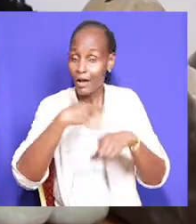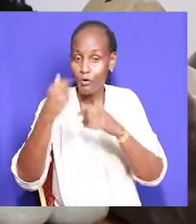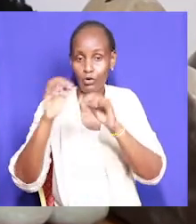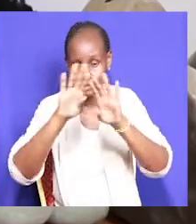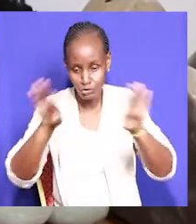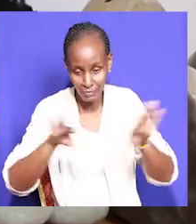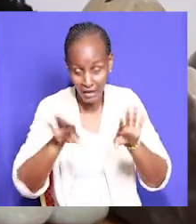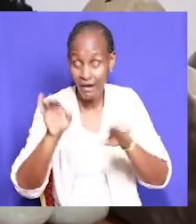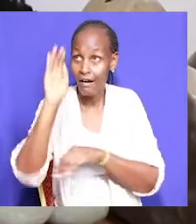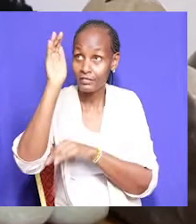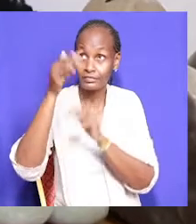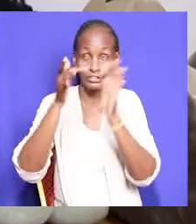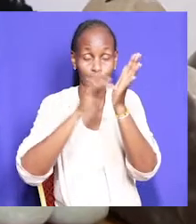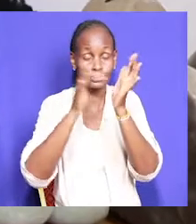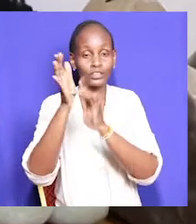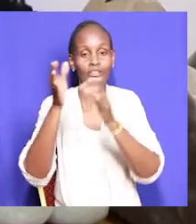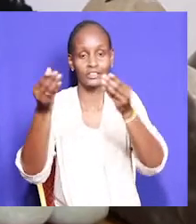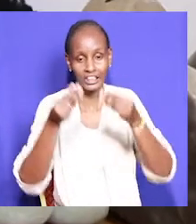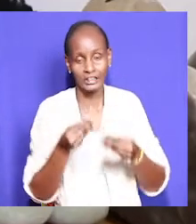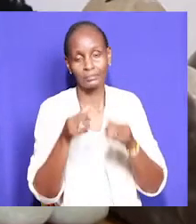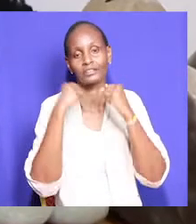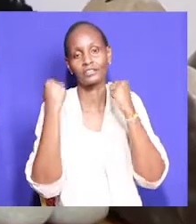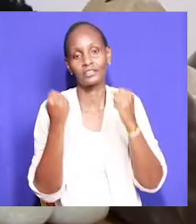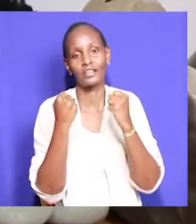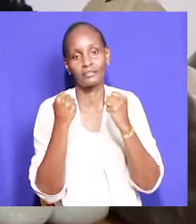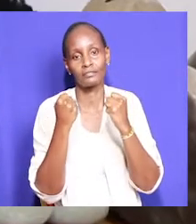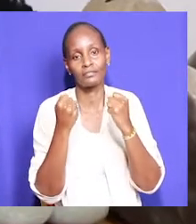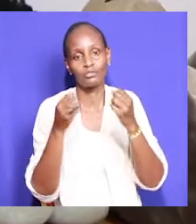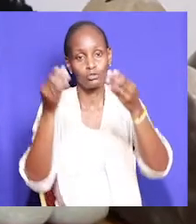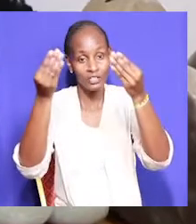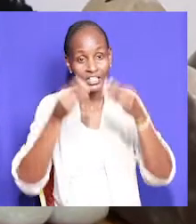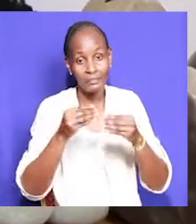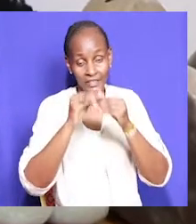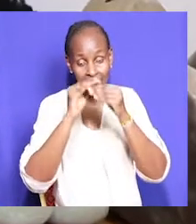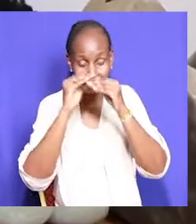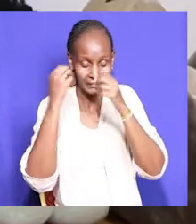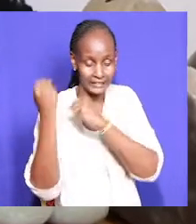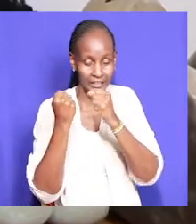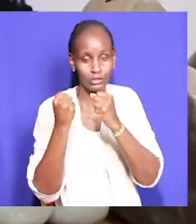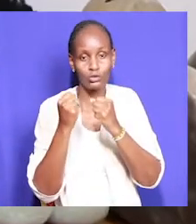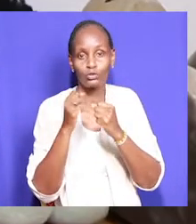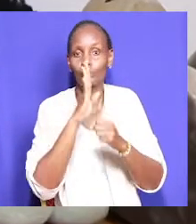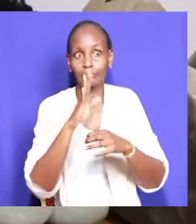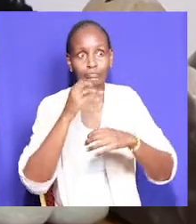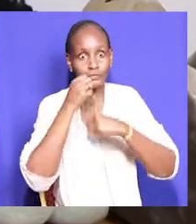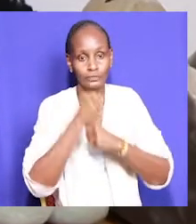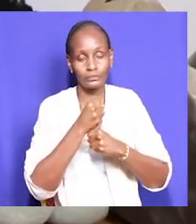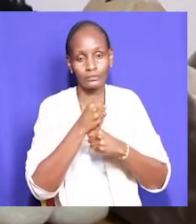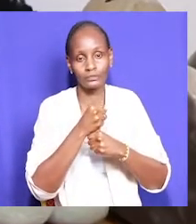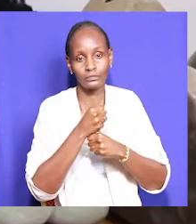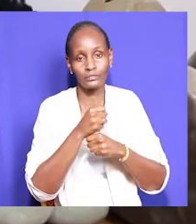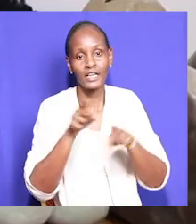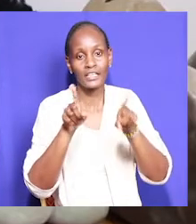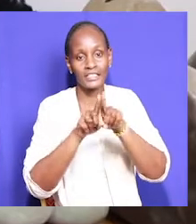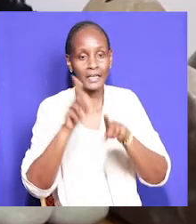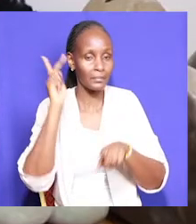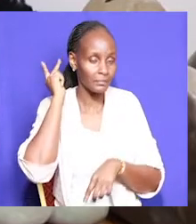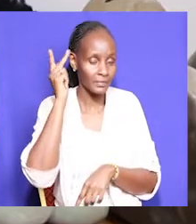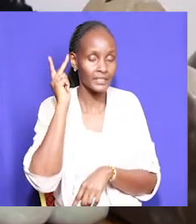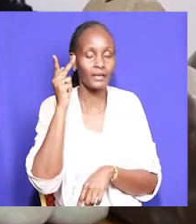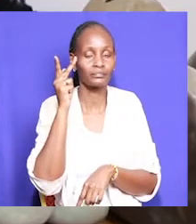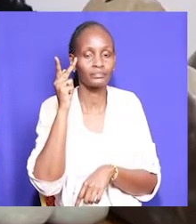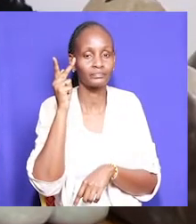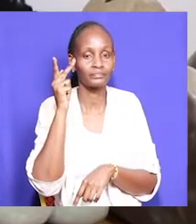the strength. I always ask Jesus to give me the strength to be brave like Peter. All